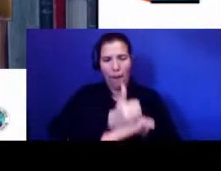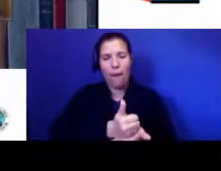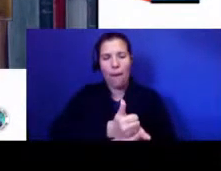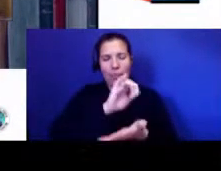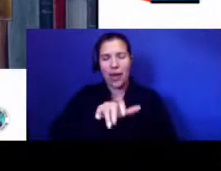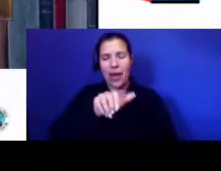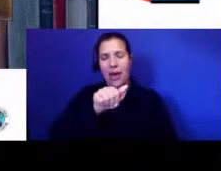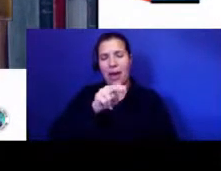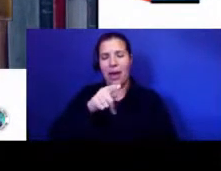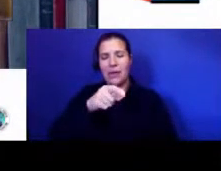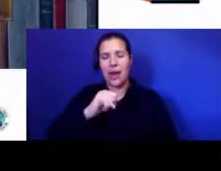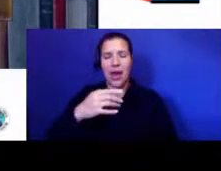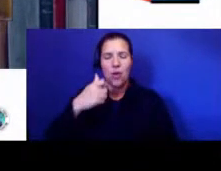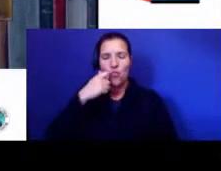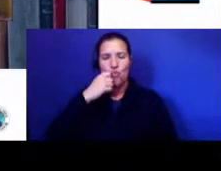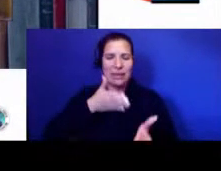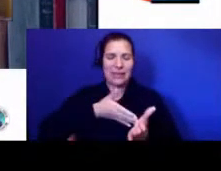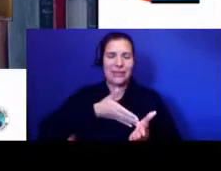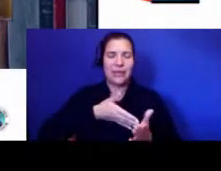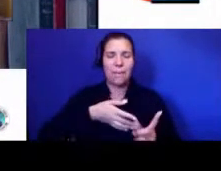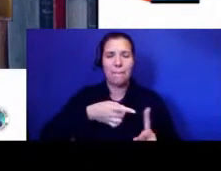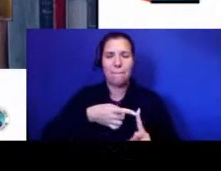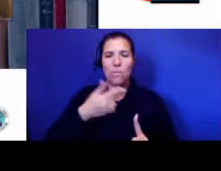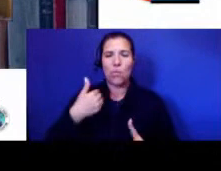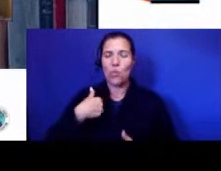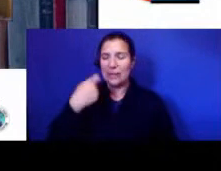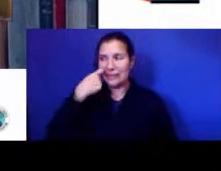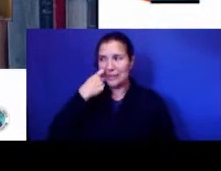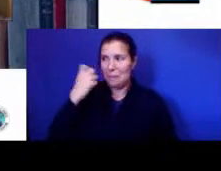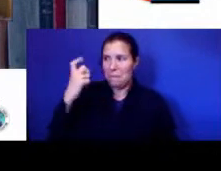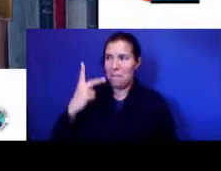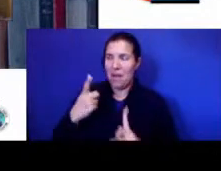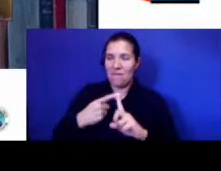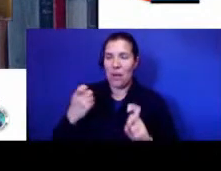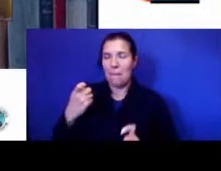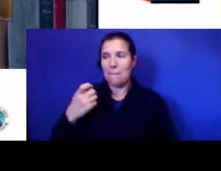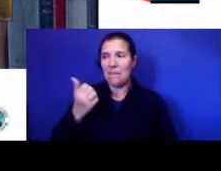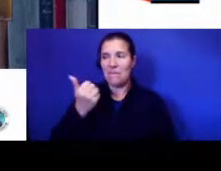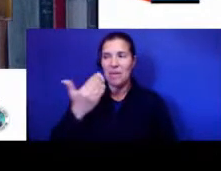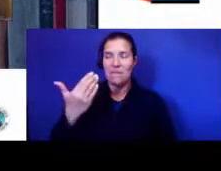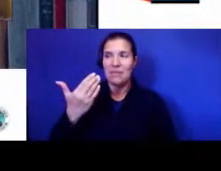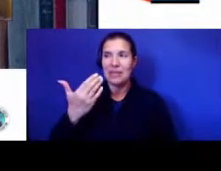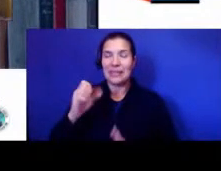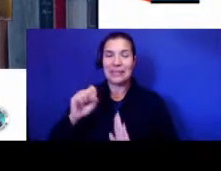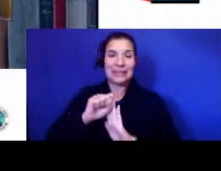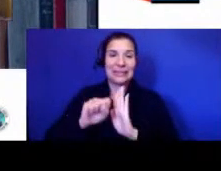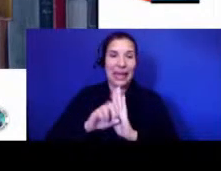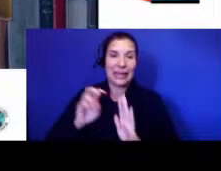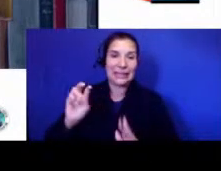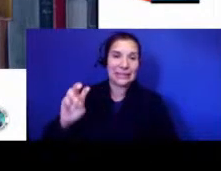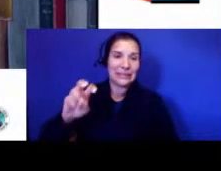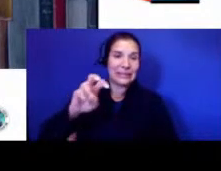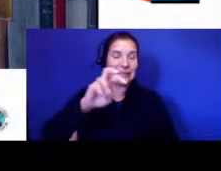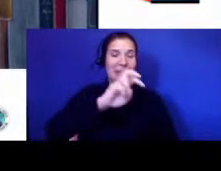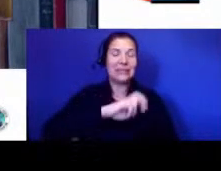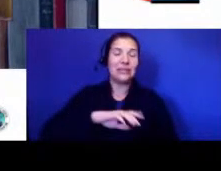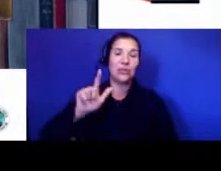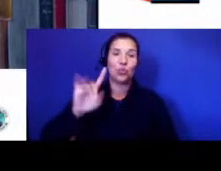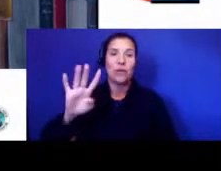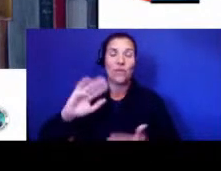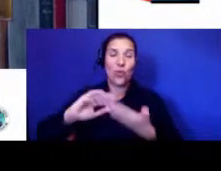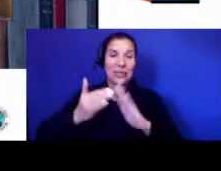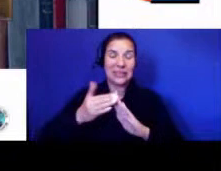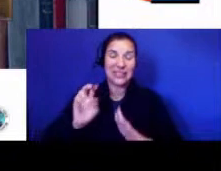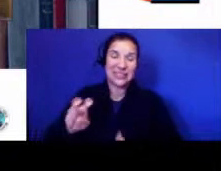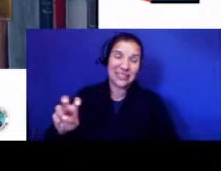anti-racism. We have, in fact, just returned from a 15-state, 24-city tour where we sought